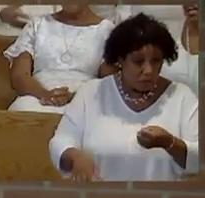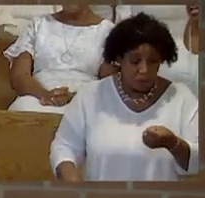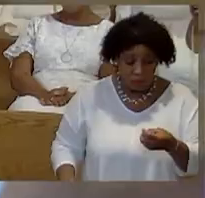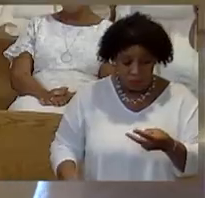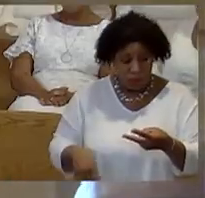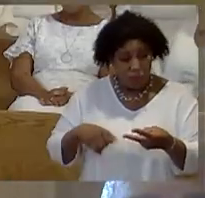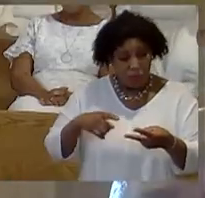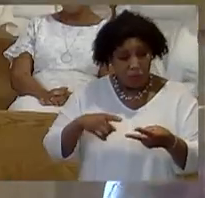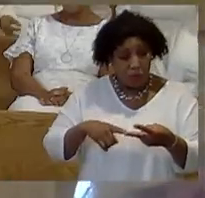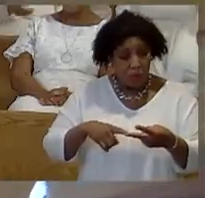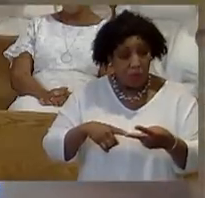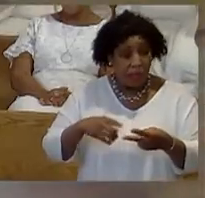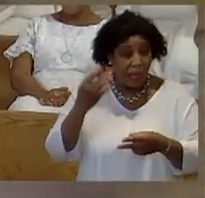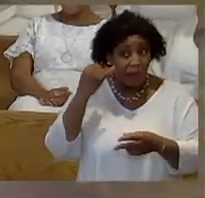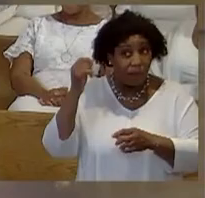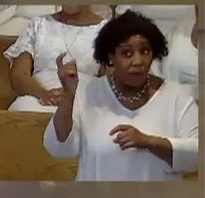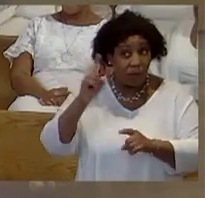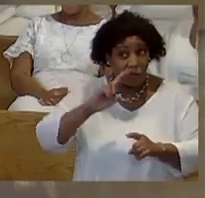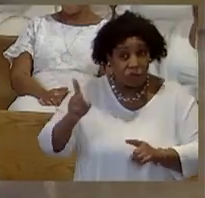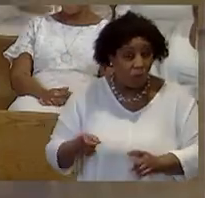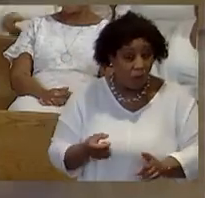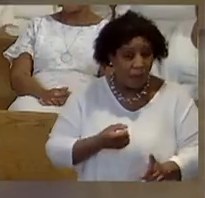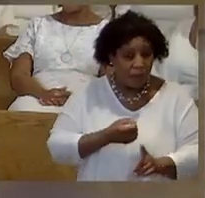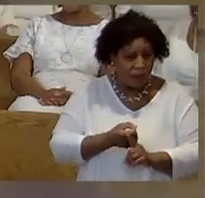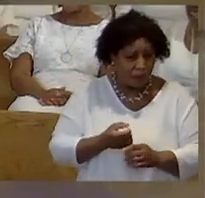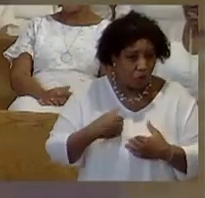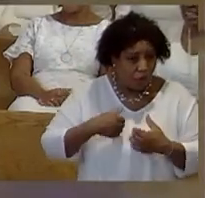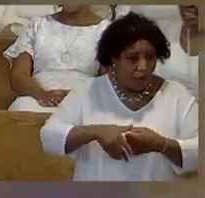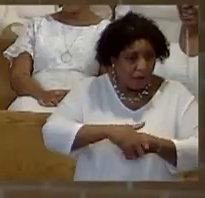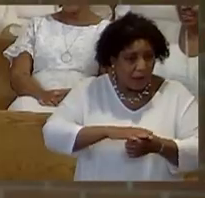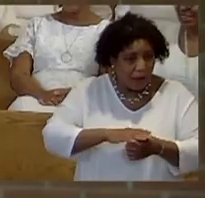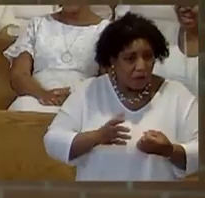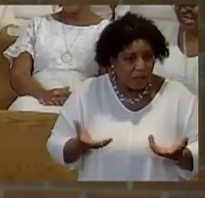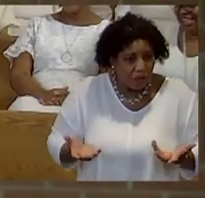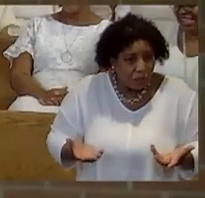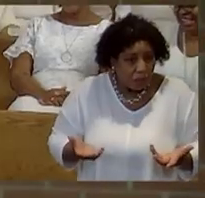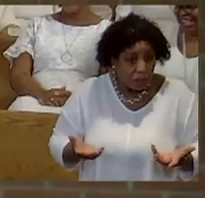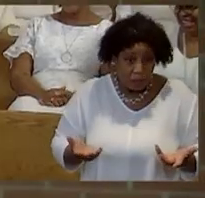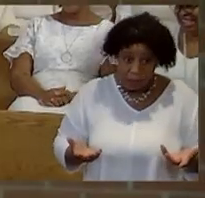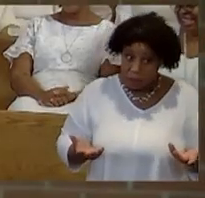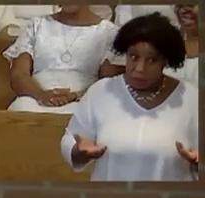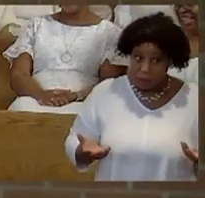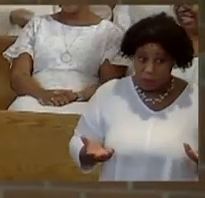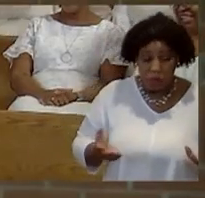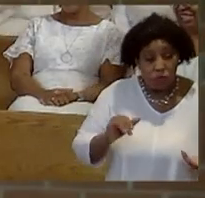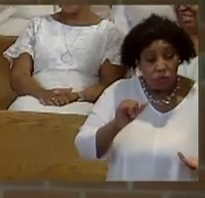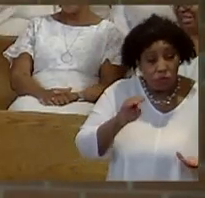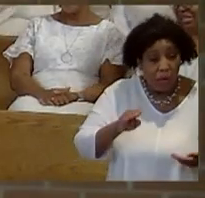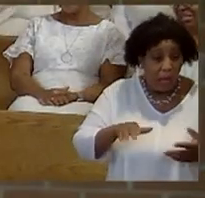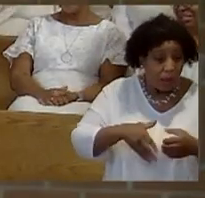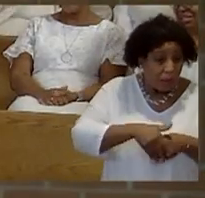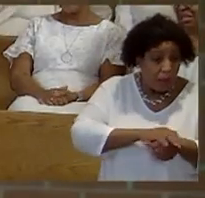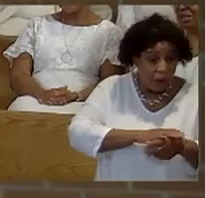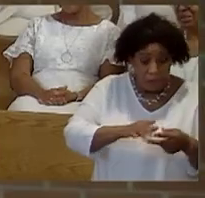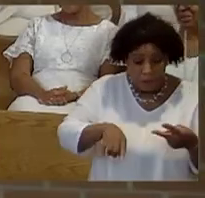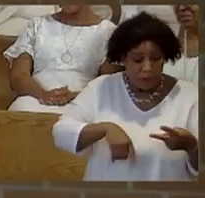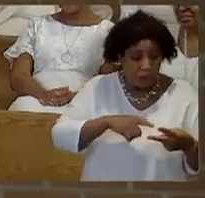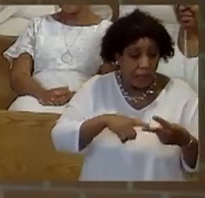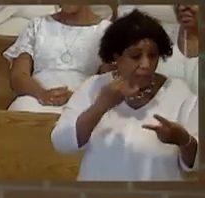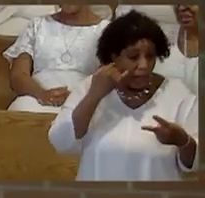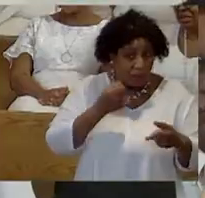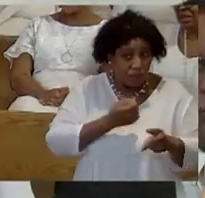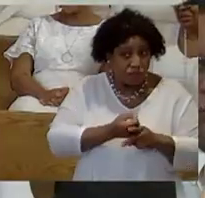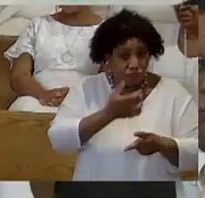In case a storm comes, you got cover in your job. In case you get